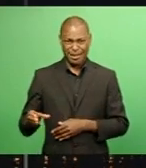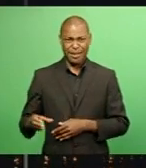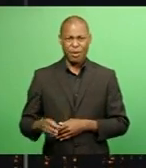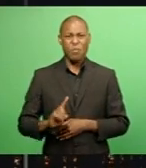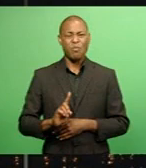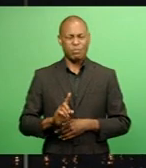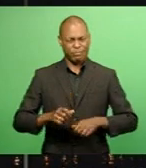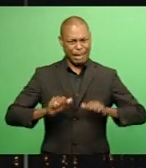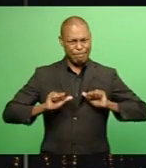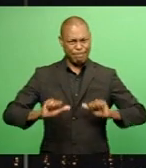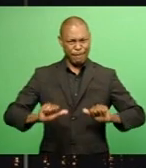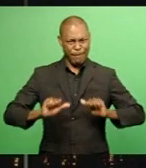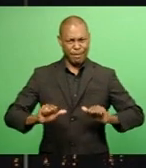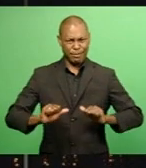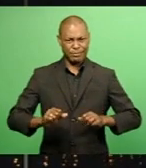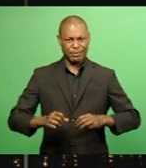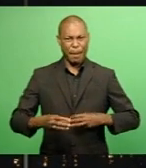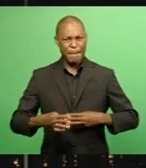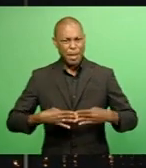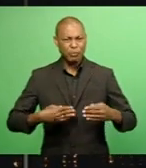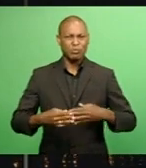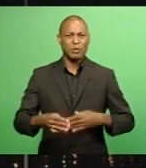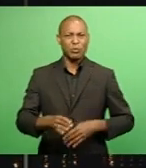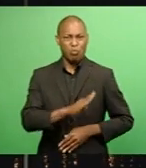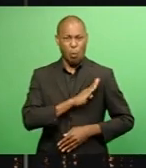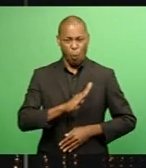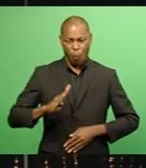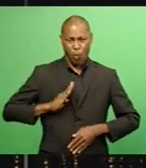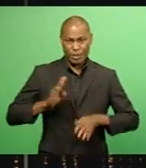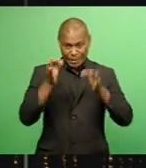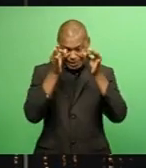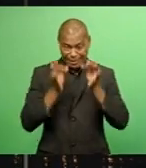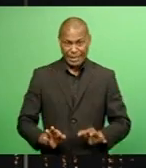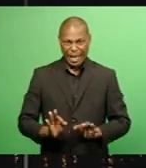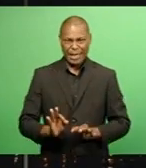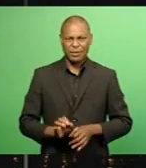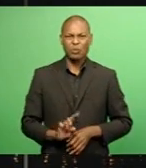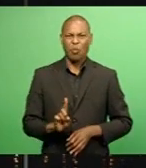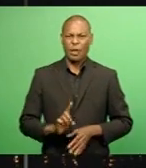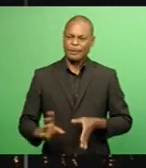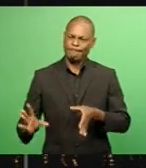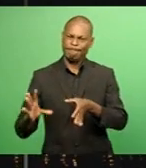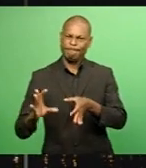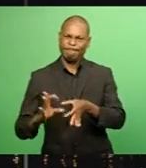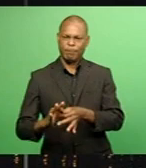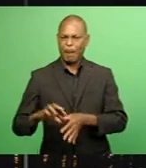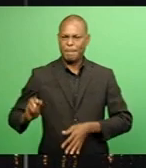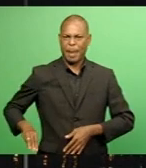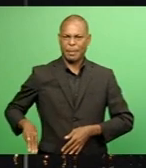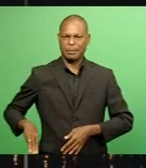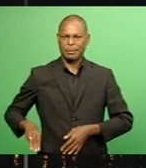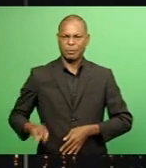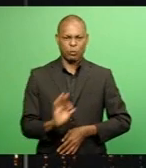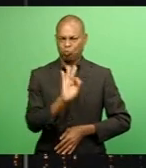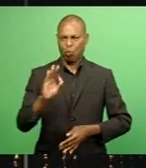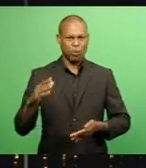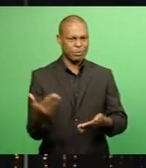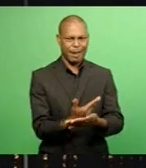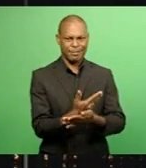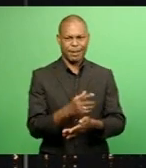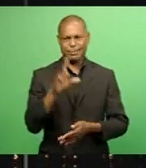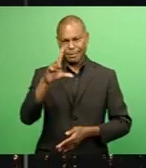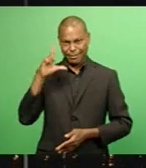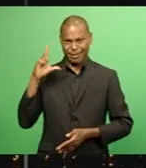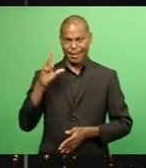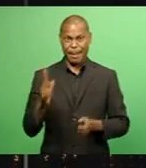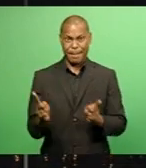has defended the management board's decision to lock out some MPs from a meeting in Suva yesterday. Ngavoka says